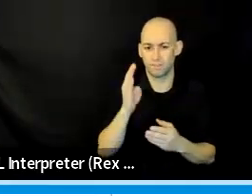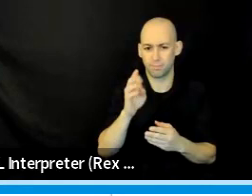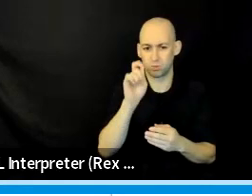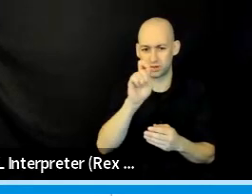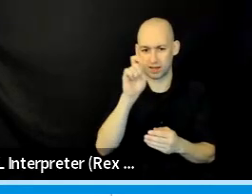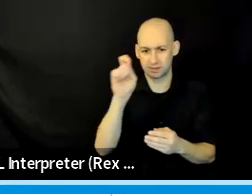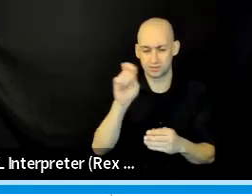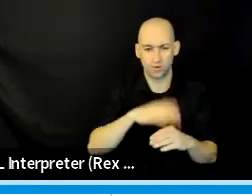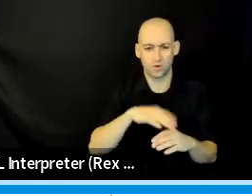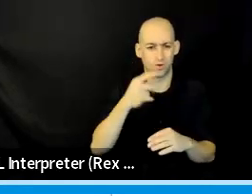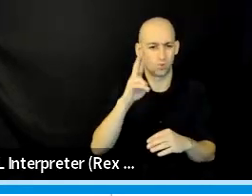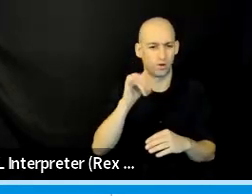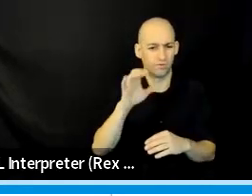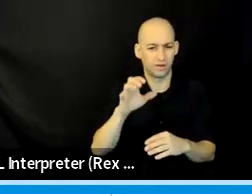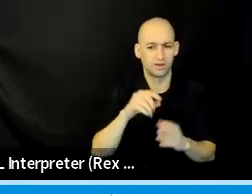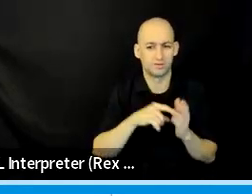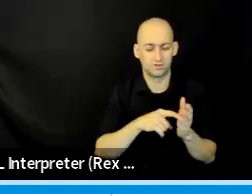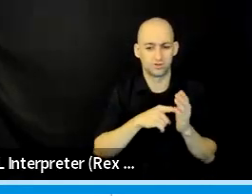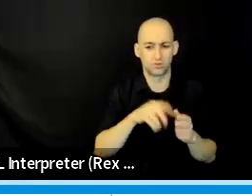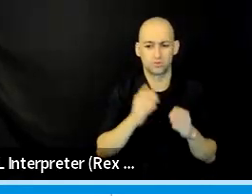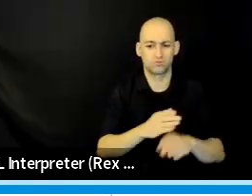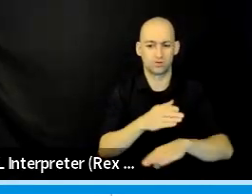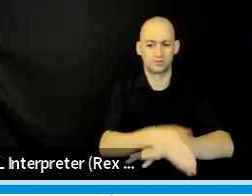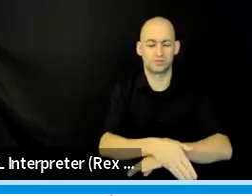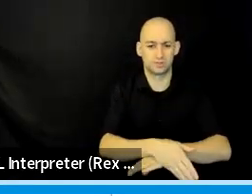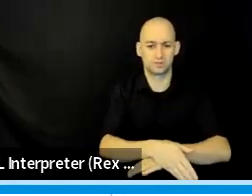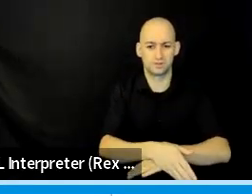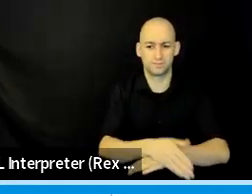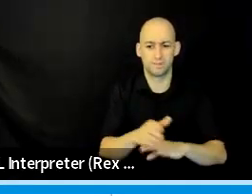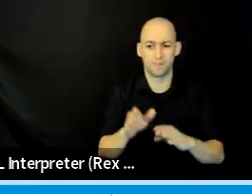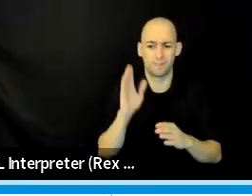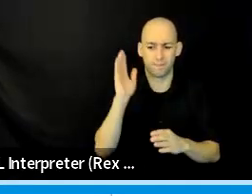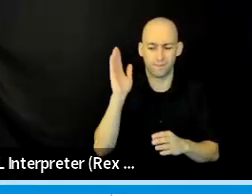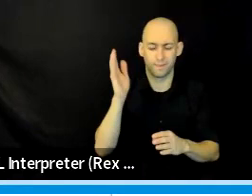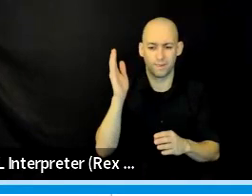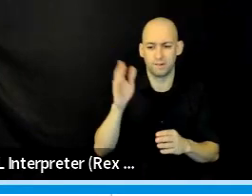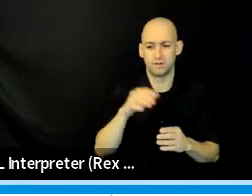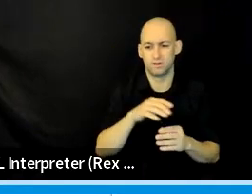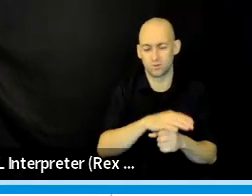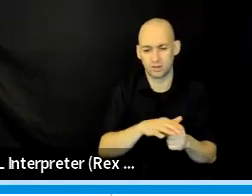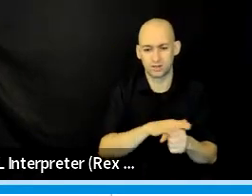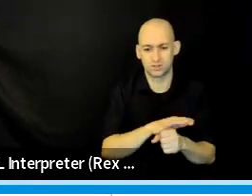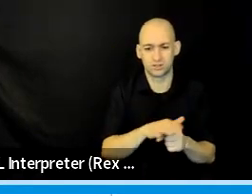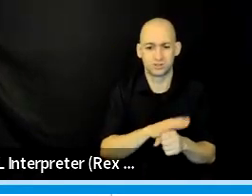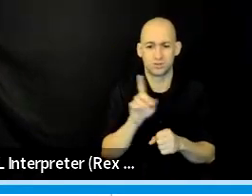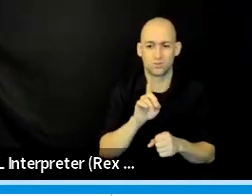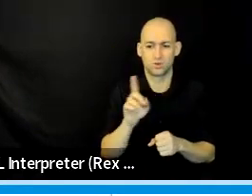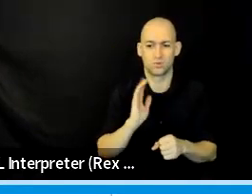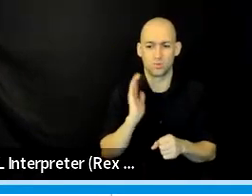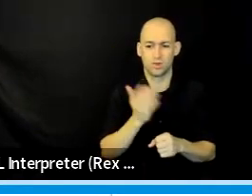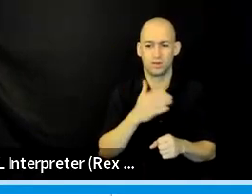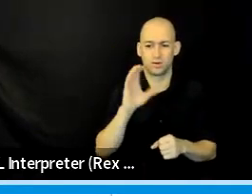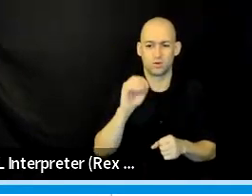graphic show crossing conflict points that represent the locations where vehicle paths cross and